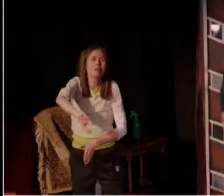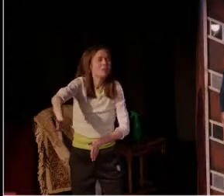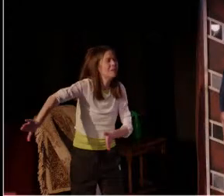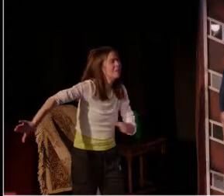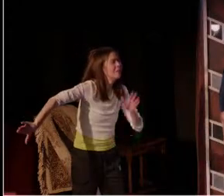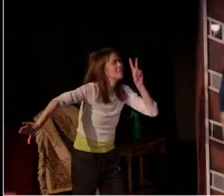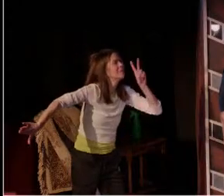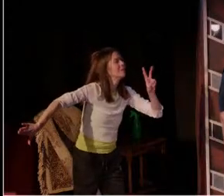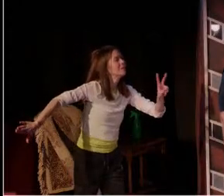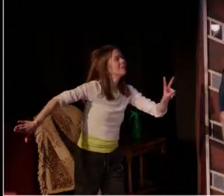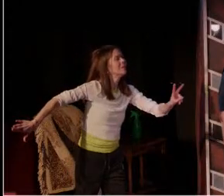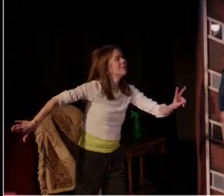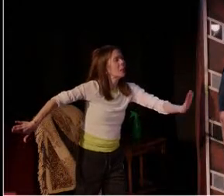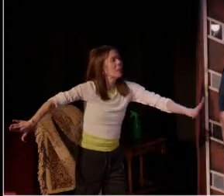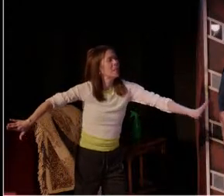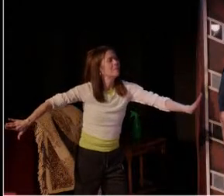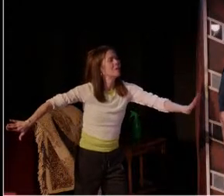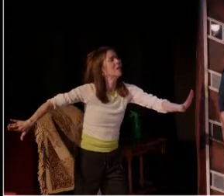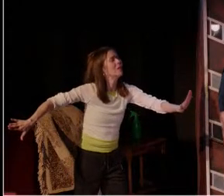Let it alone.